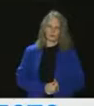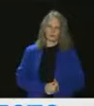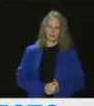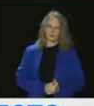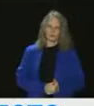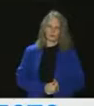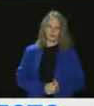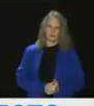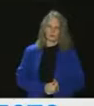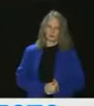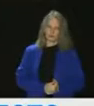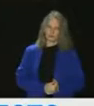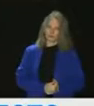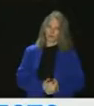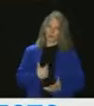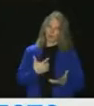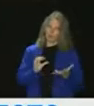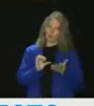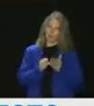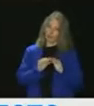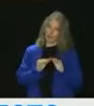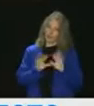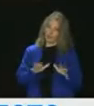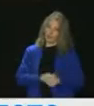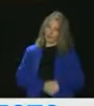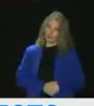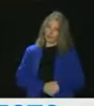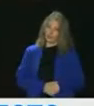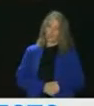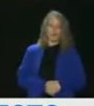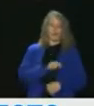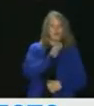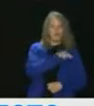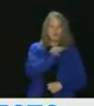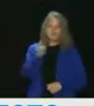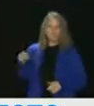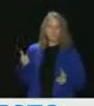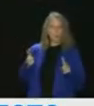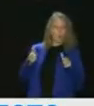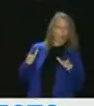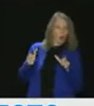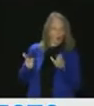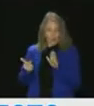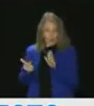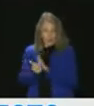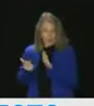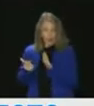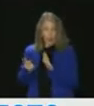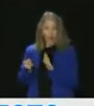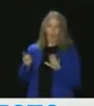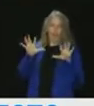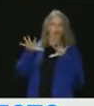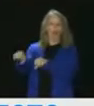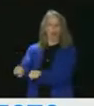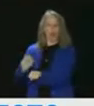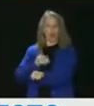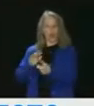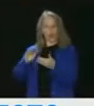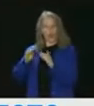I want to make something very clear. The illegal blockades seeking to take our neighbourhoods and our